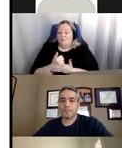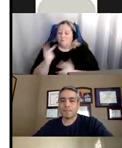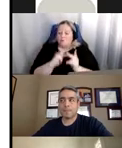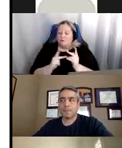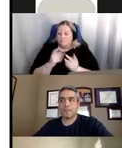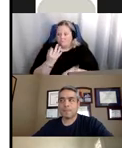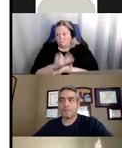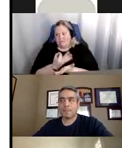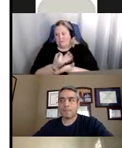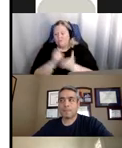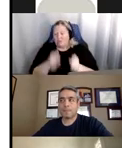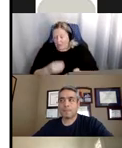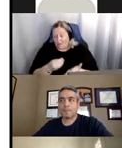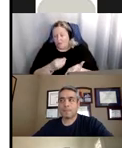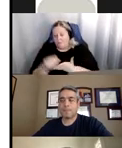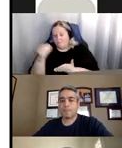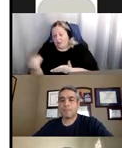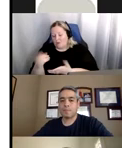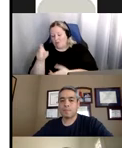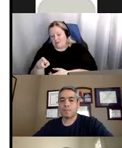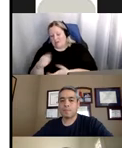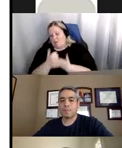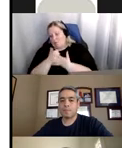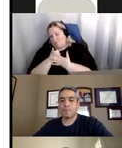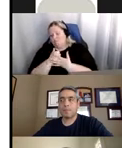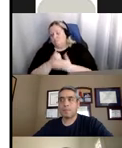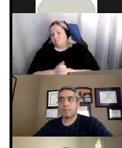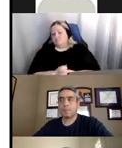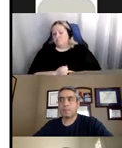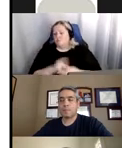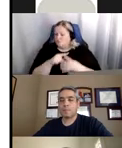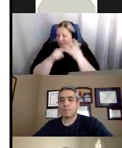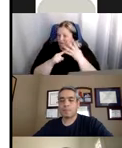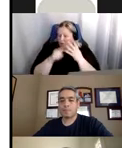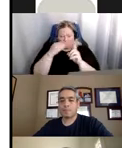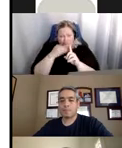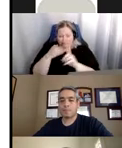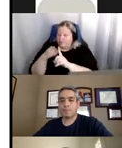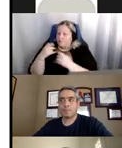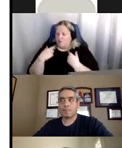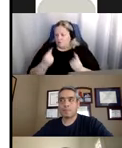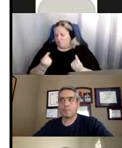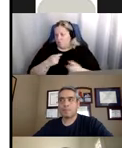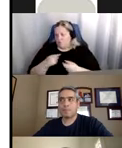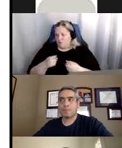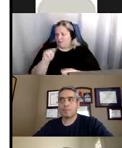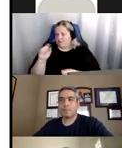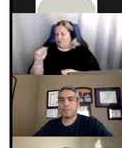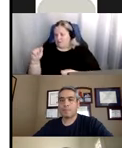can purchase the assistive technology that they need. So those are the 4 main things that we do at TTAP.